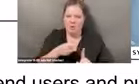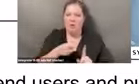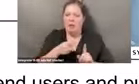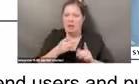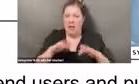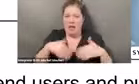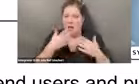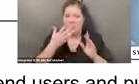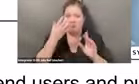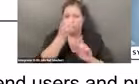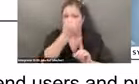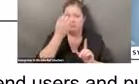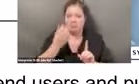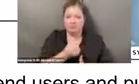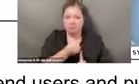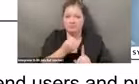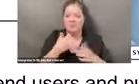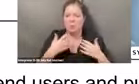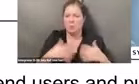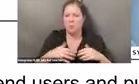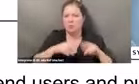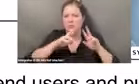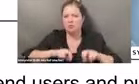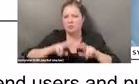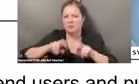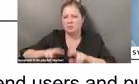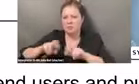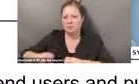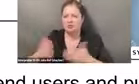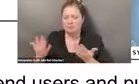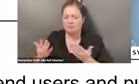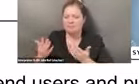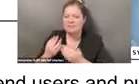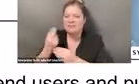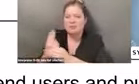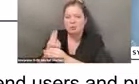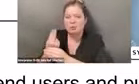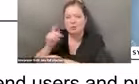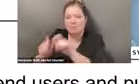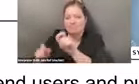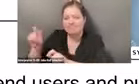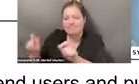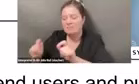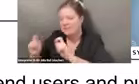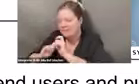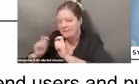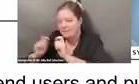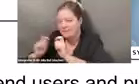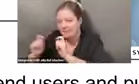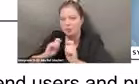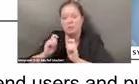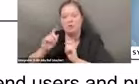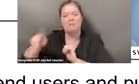scientific methods. We did interviews with end users and public service bodies across Europe.